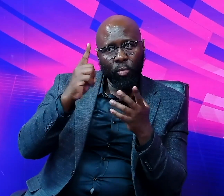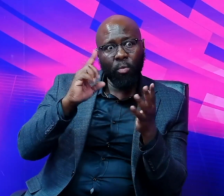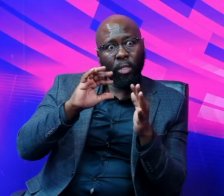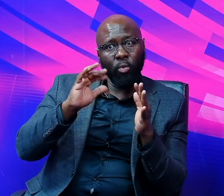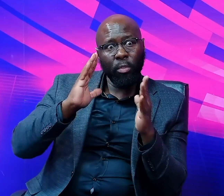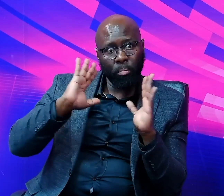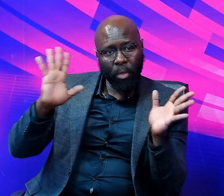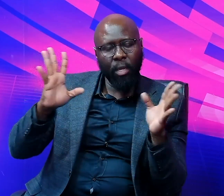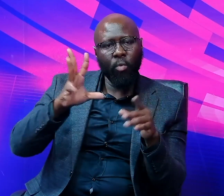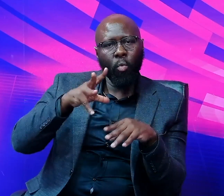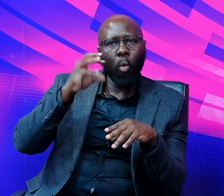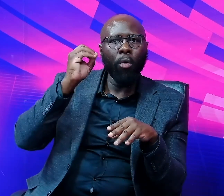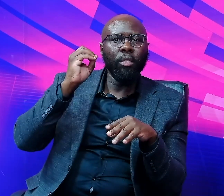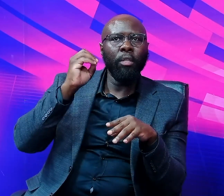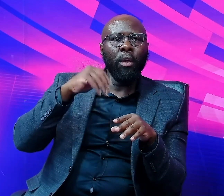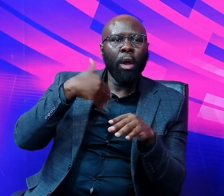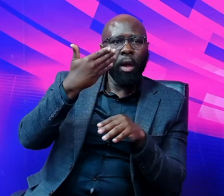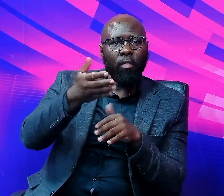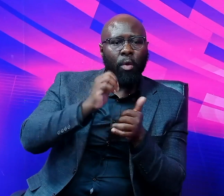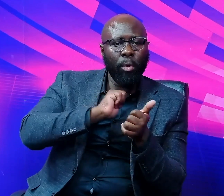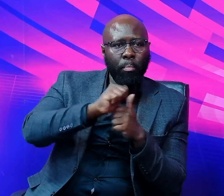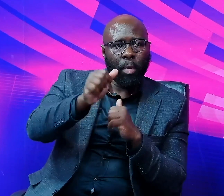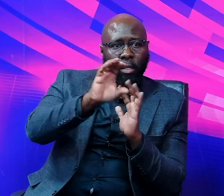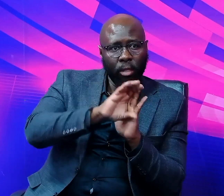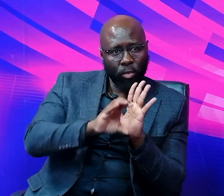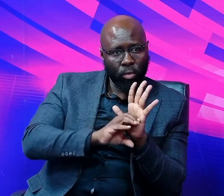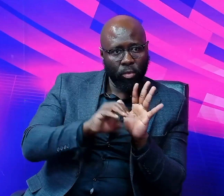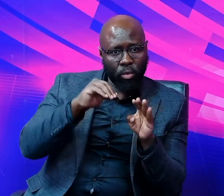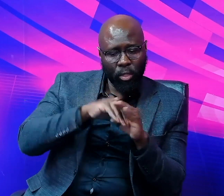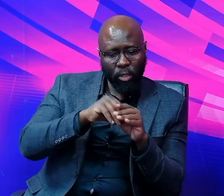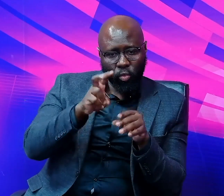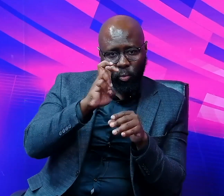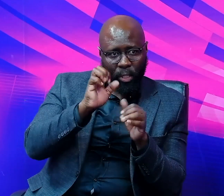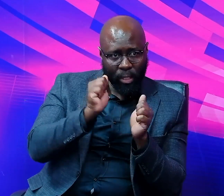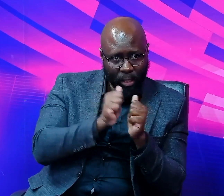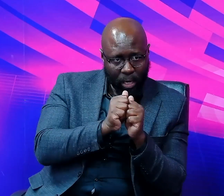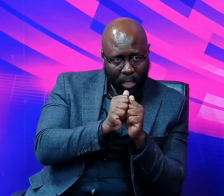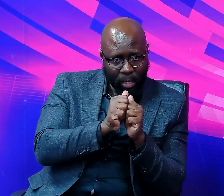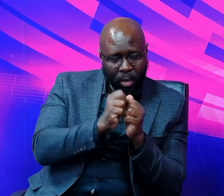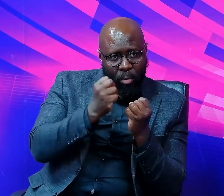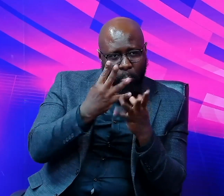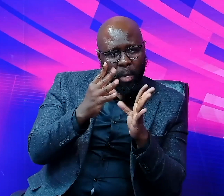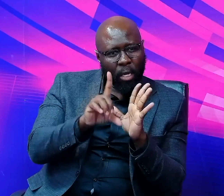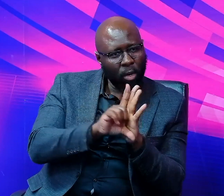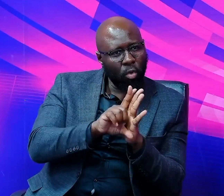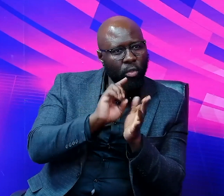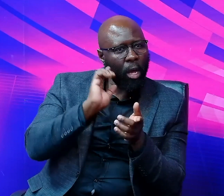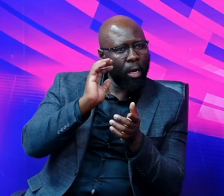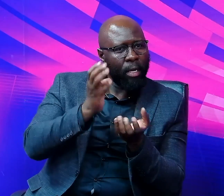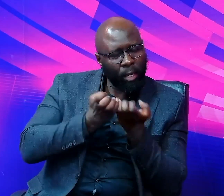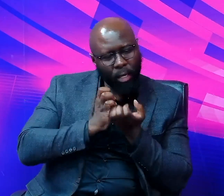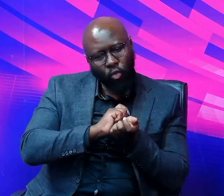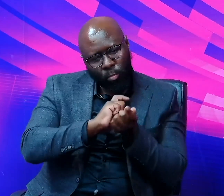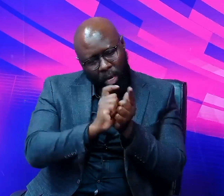And I will pick the first one that was big, because after we passed the Constitution in 2010,